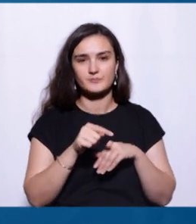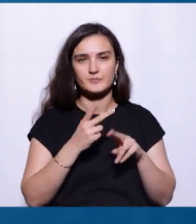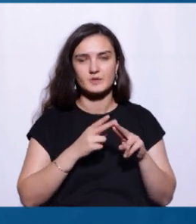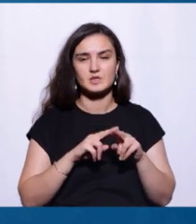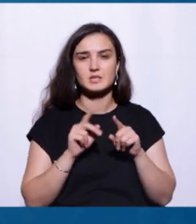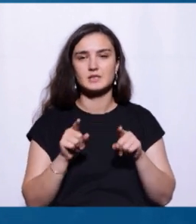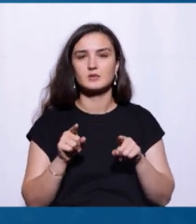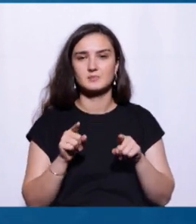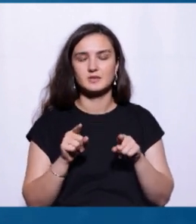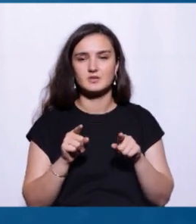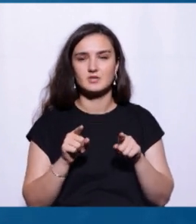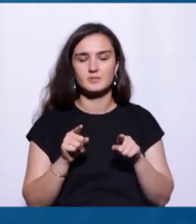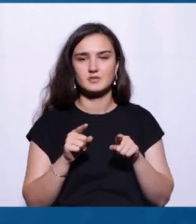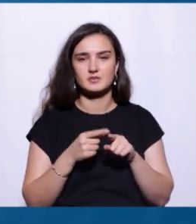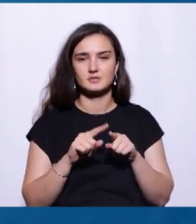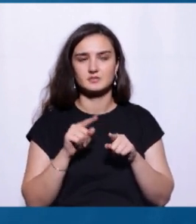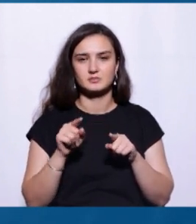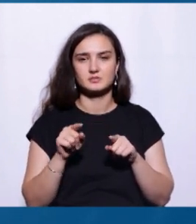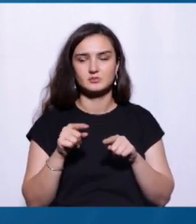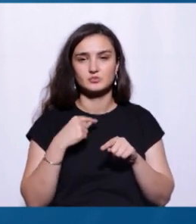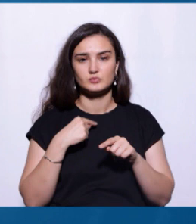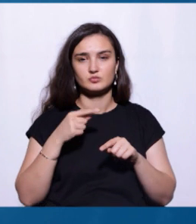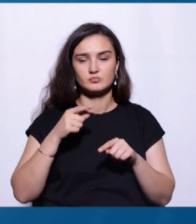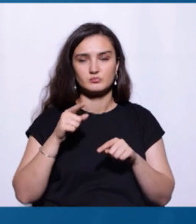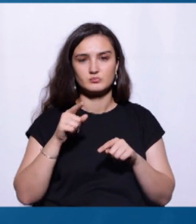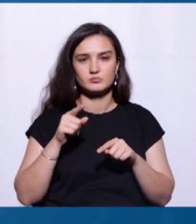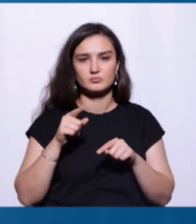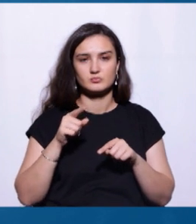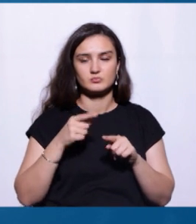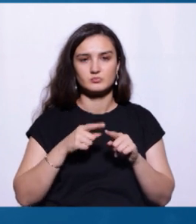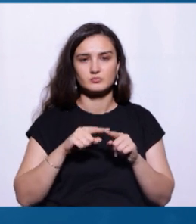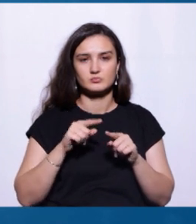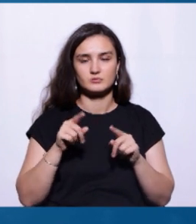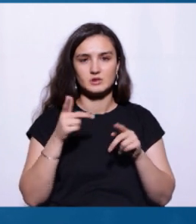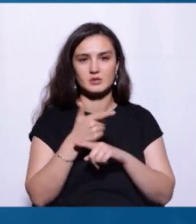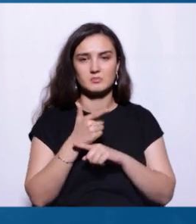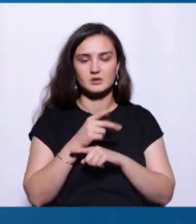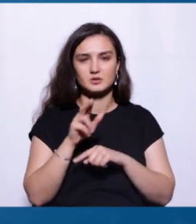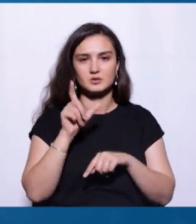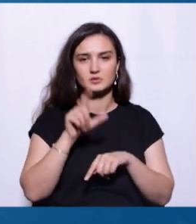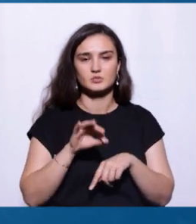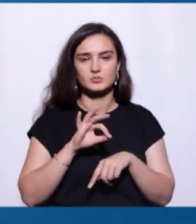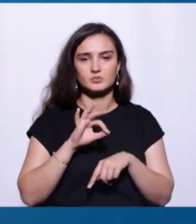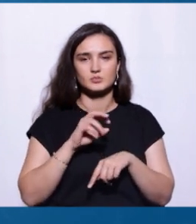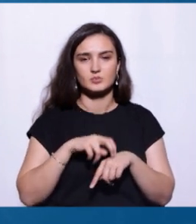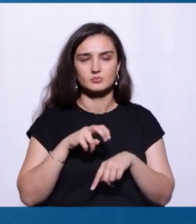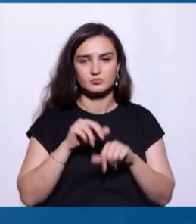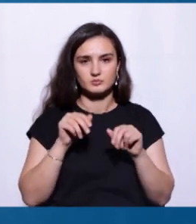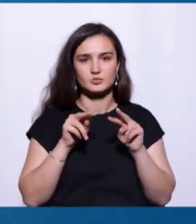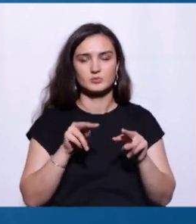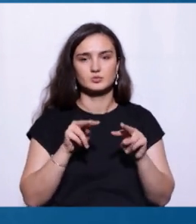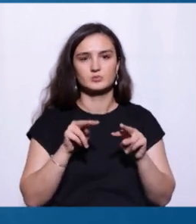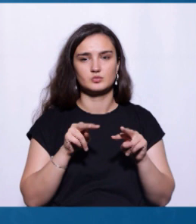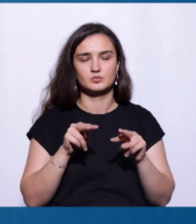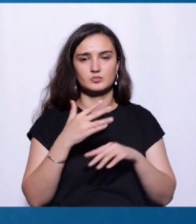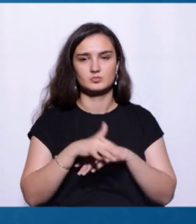part of the intestine. However, researchers are now developing a new camera that doctors can control from